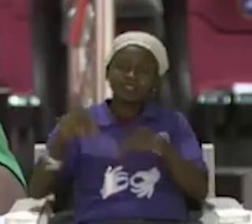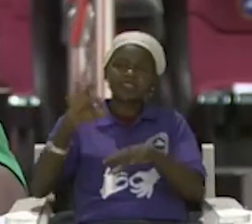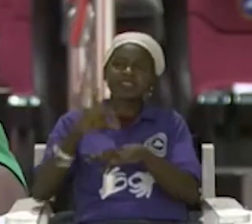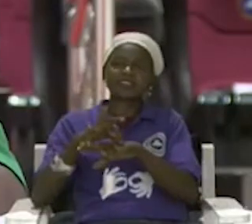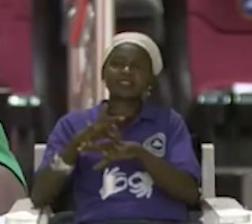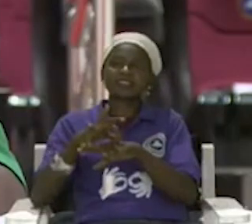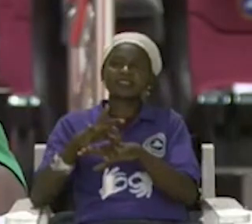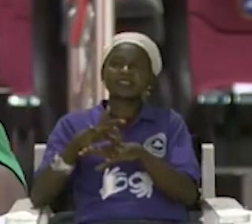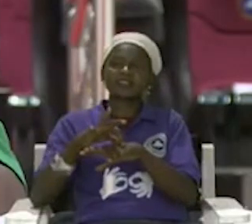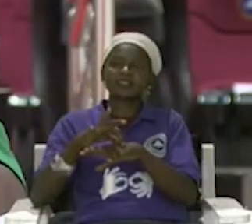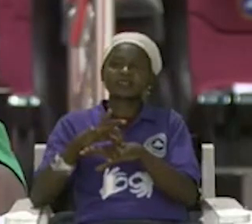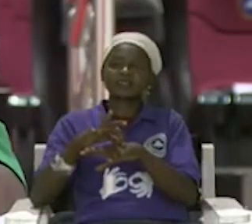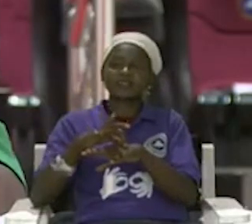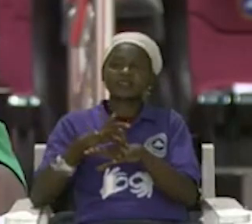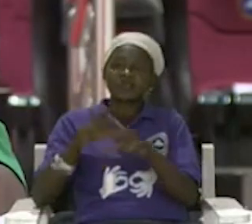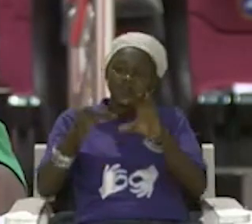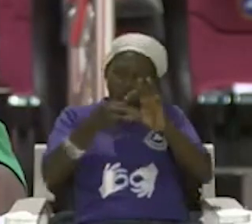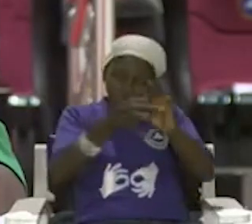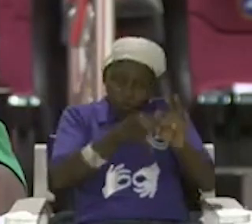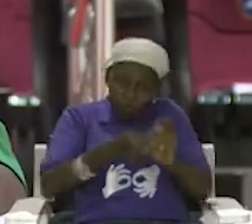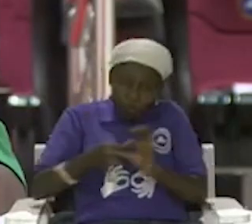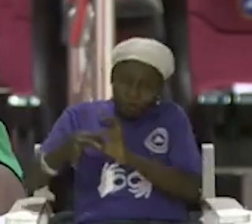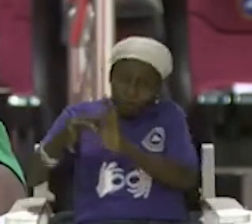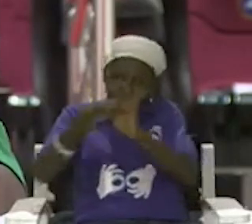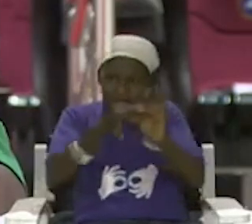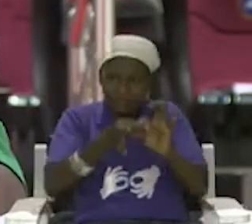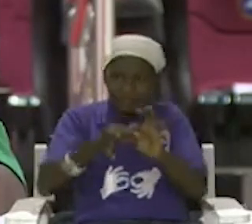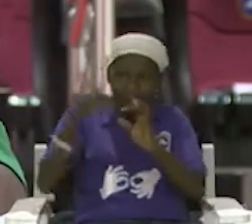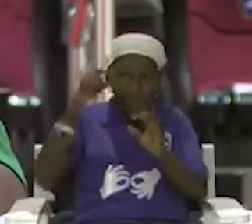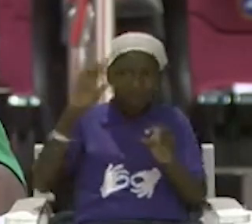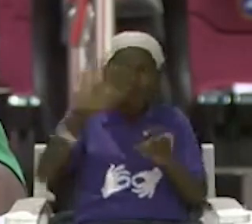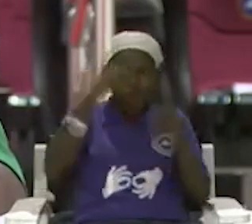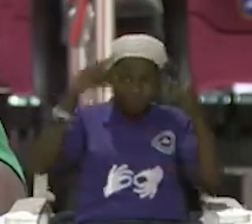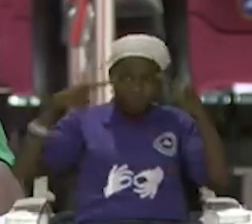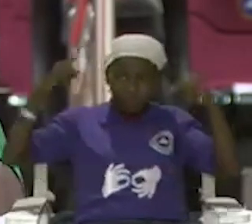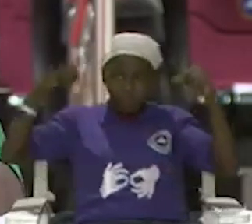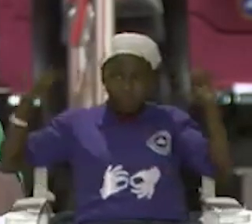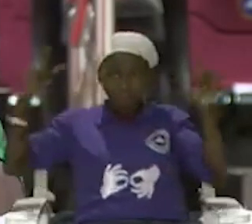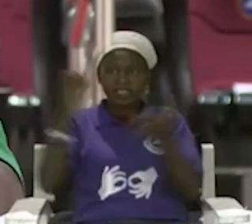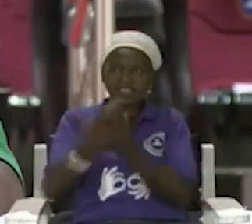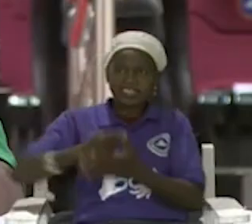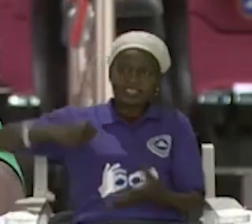earth cooperate for your success.